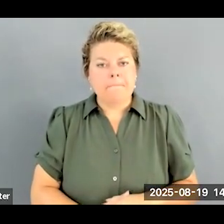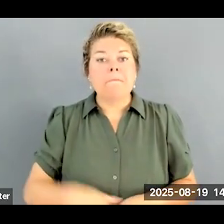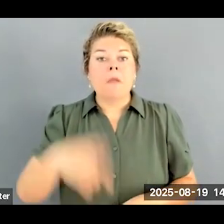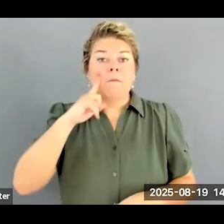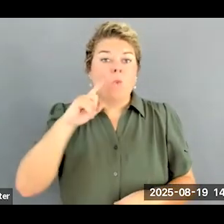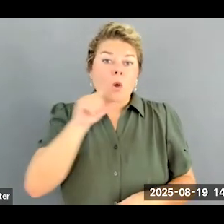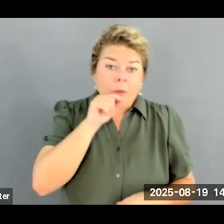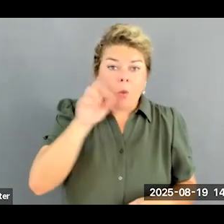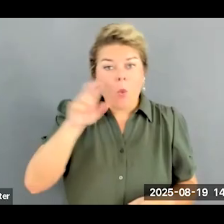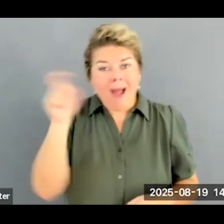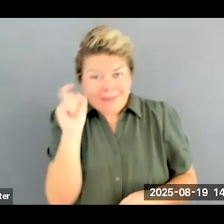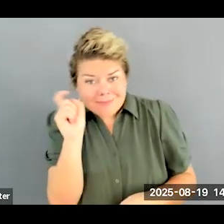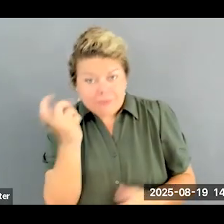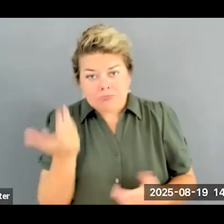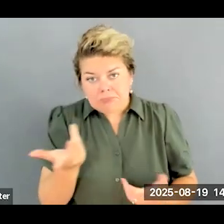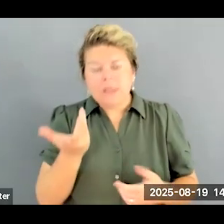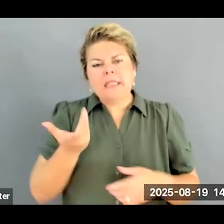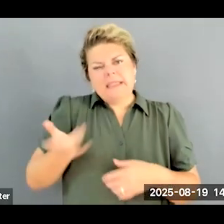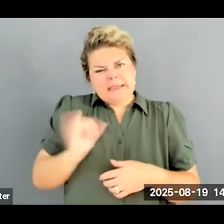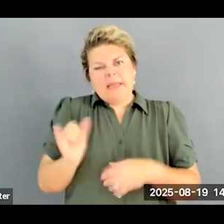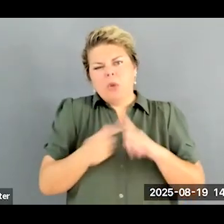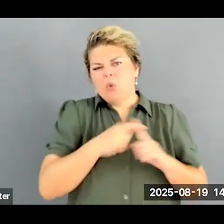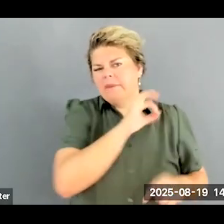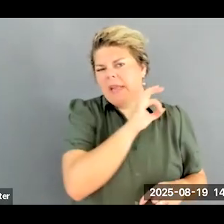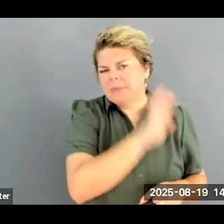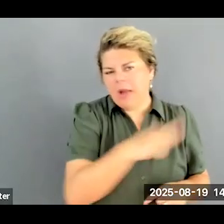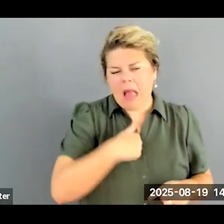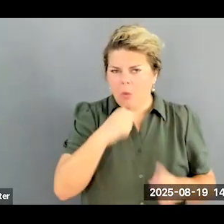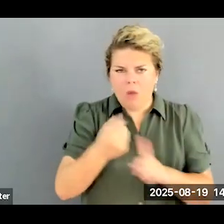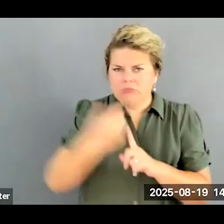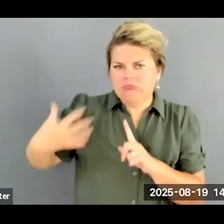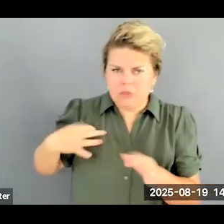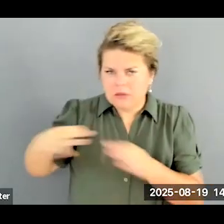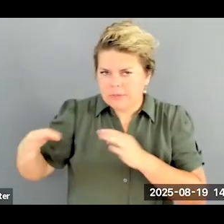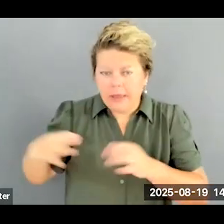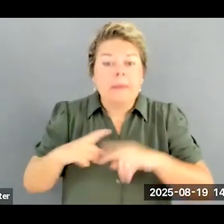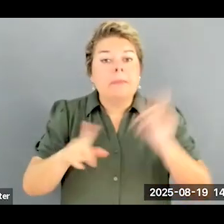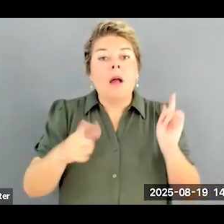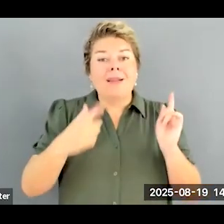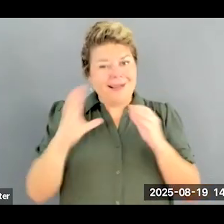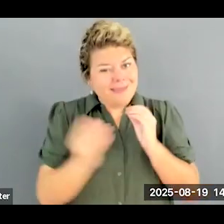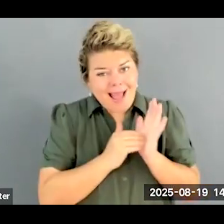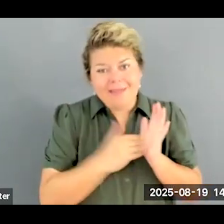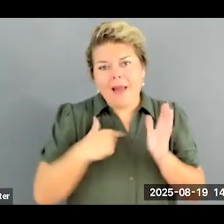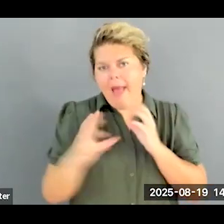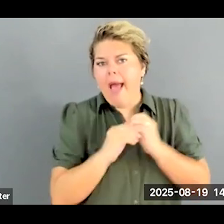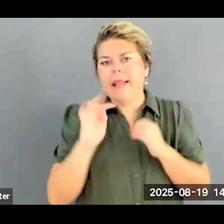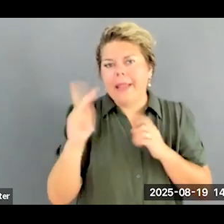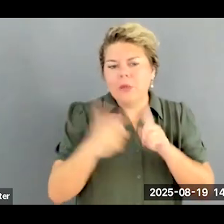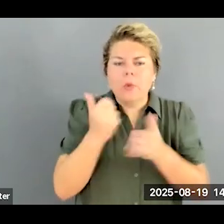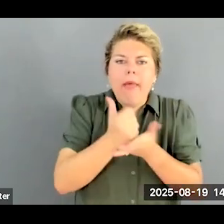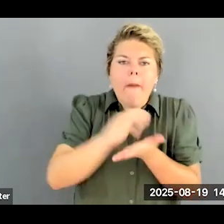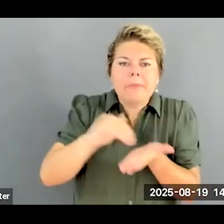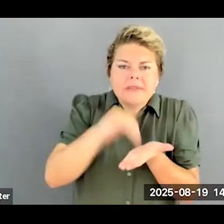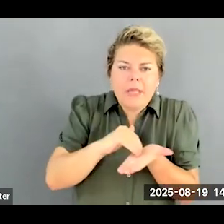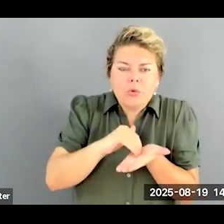X or Twitter is similar as the Facebook one, so I won't go into too much detail. Again, I have linked their Help Center here for your